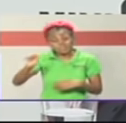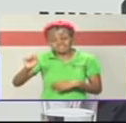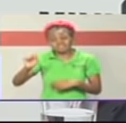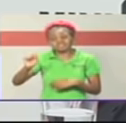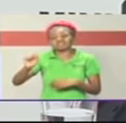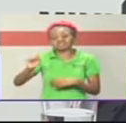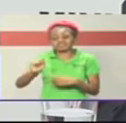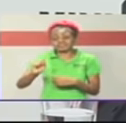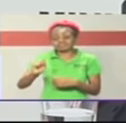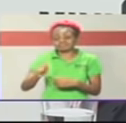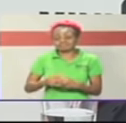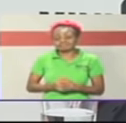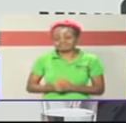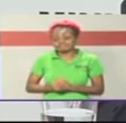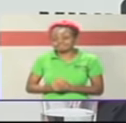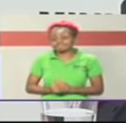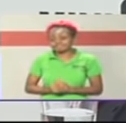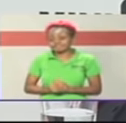is that